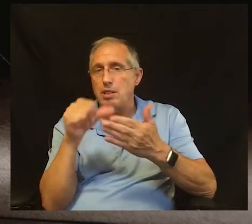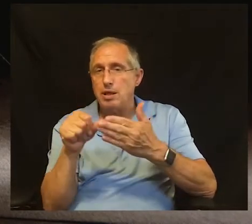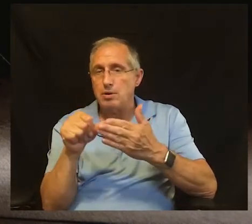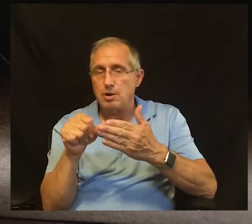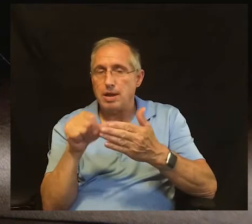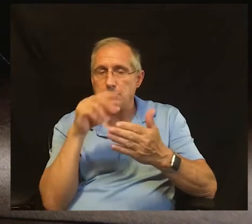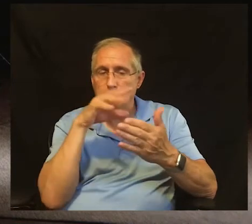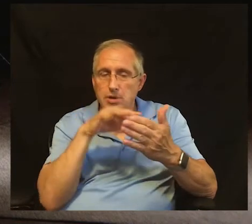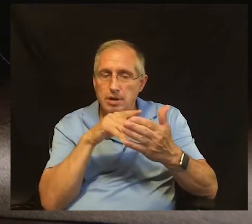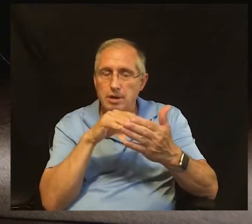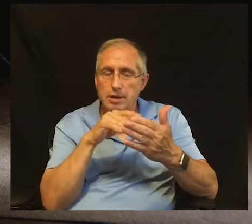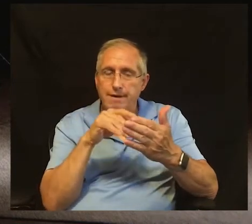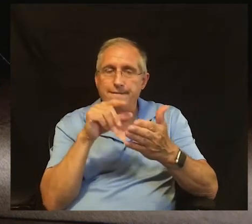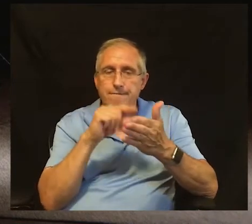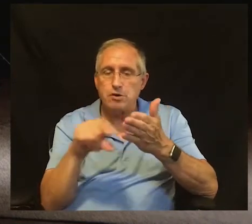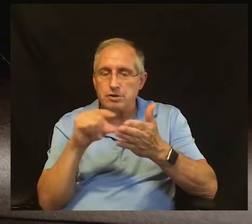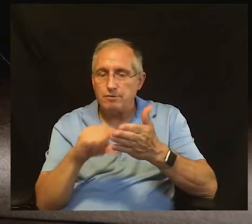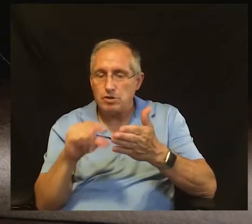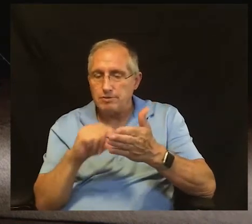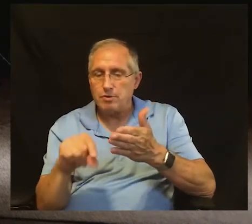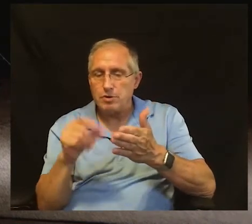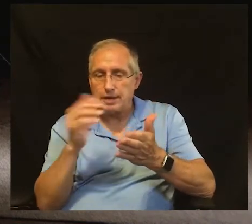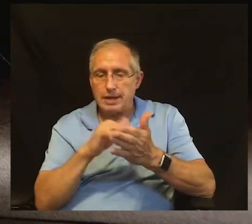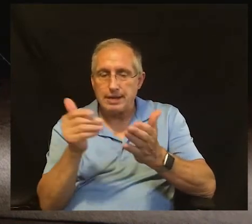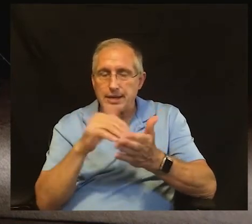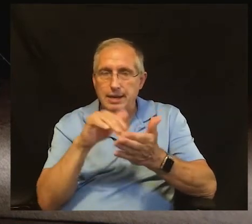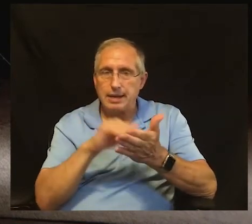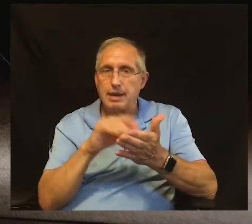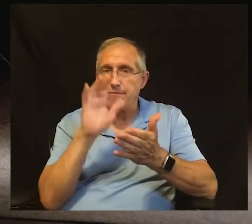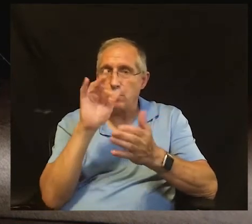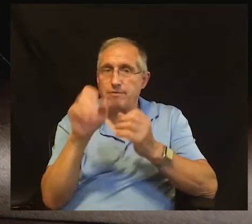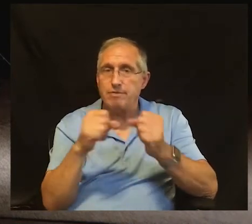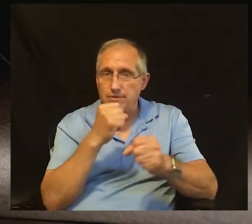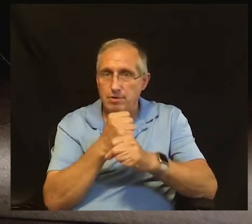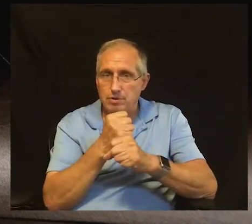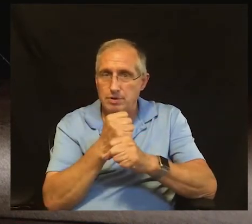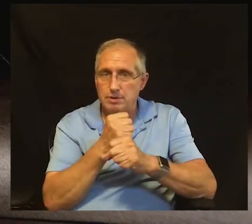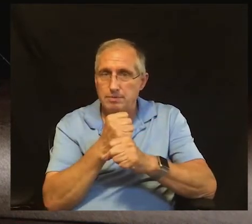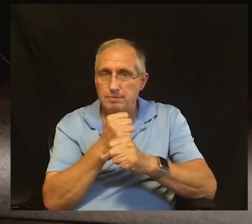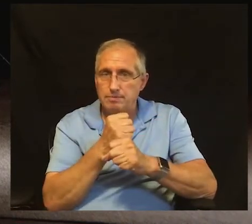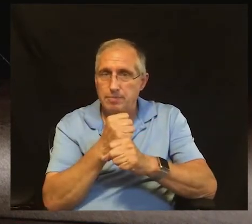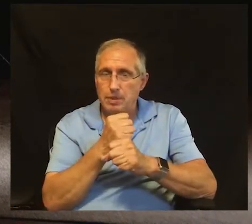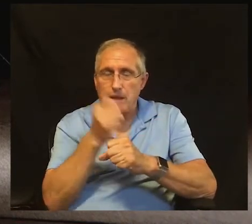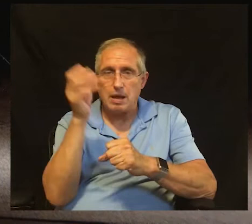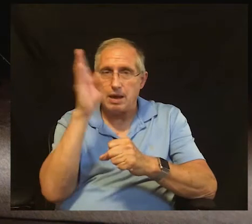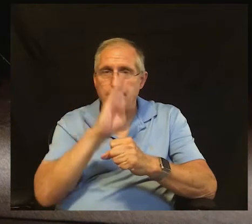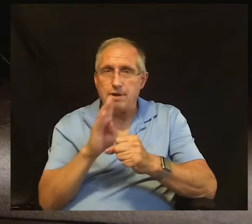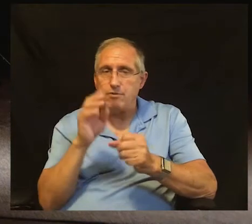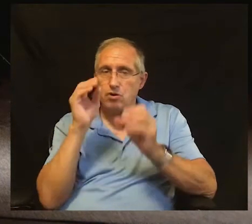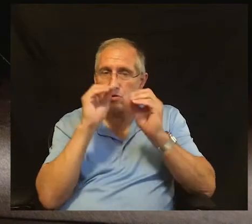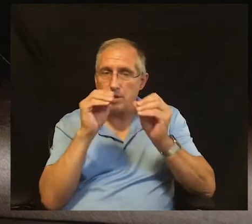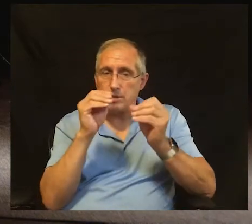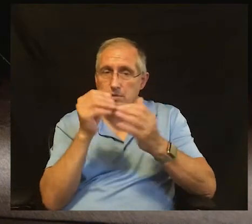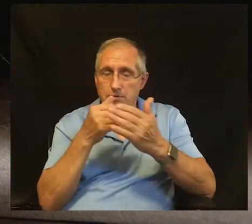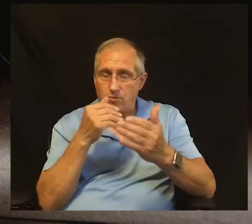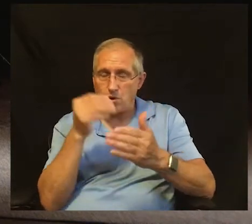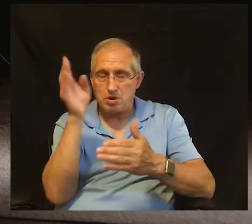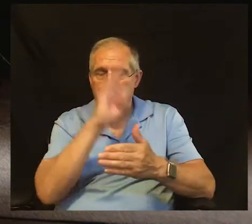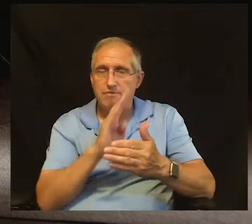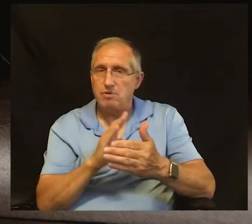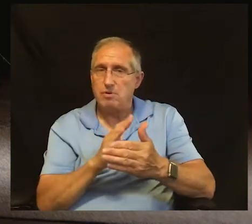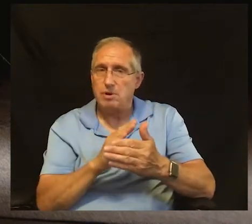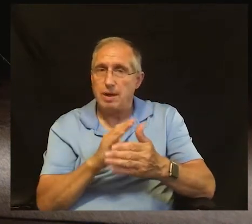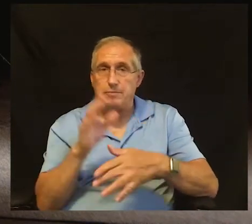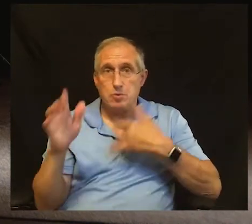letter in the New Testament. I've studied, I've gone through it verse by verse over and over again in my last 25 years of ministry. I had never caught this